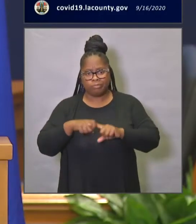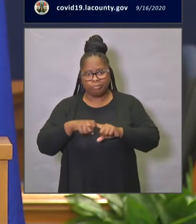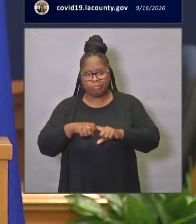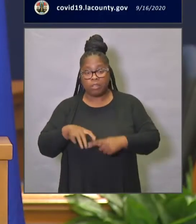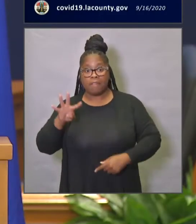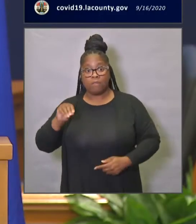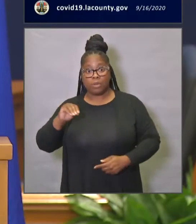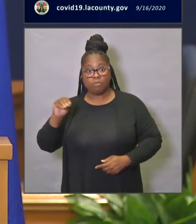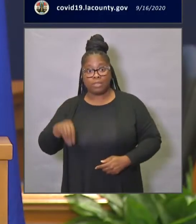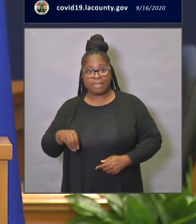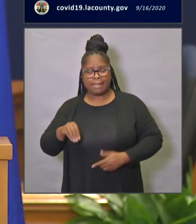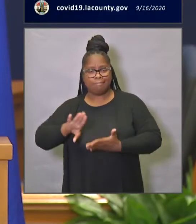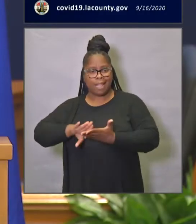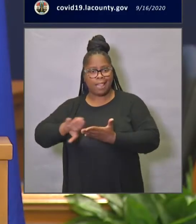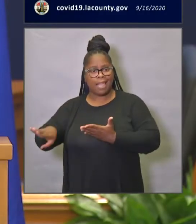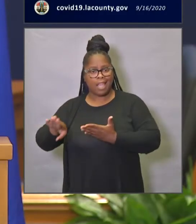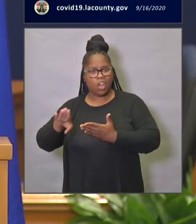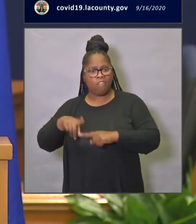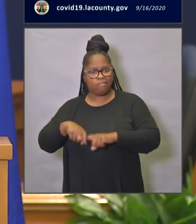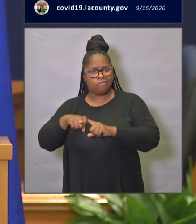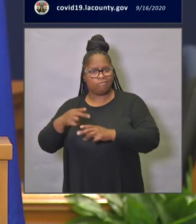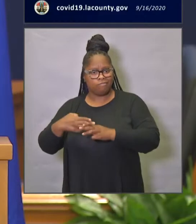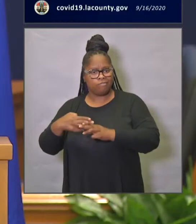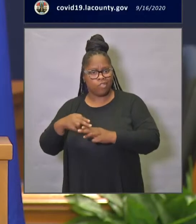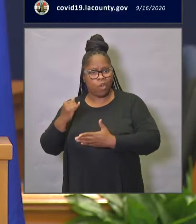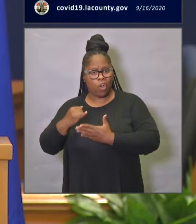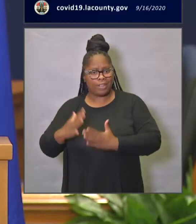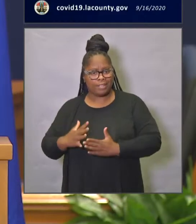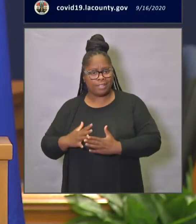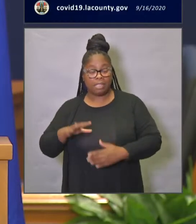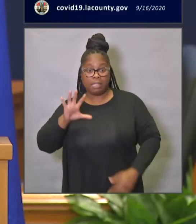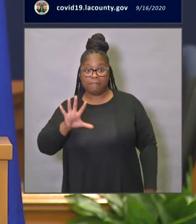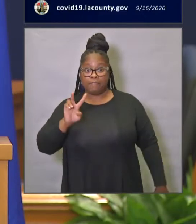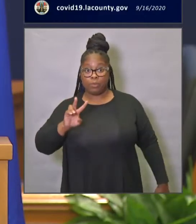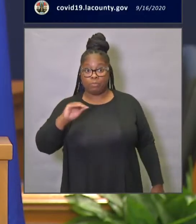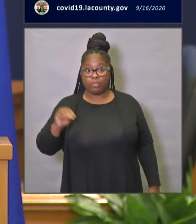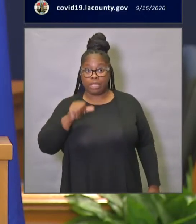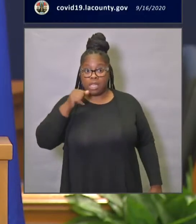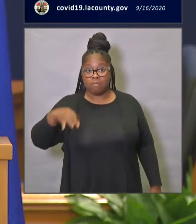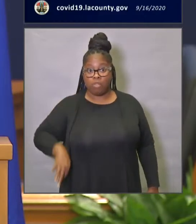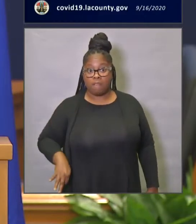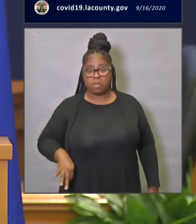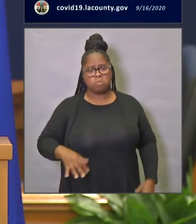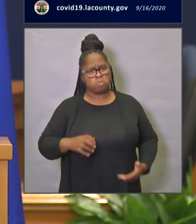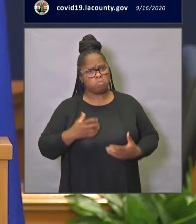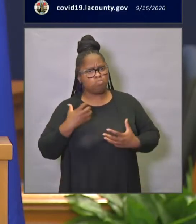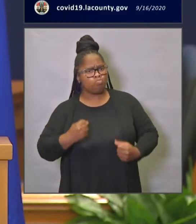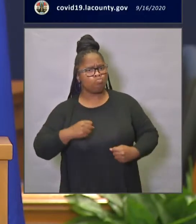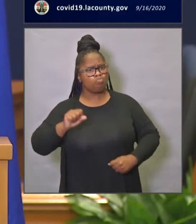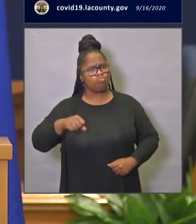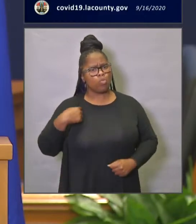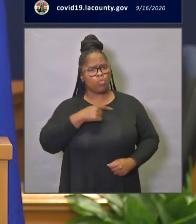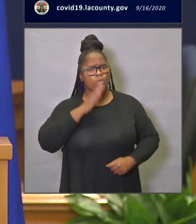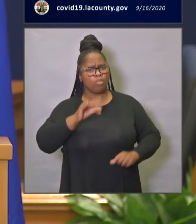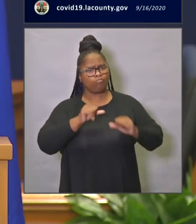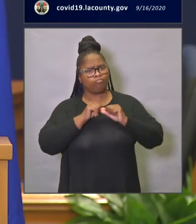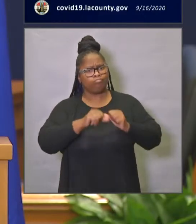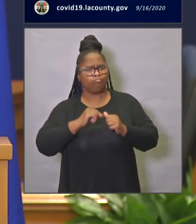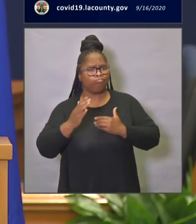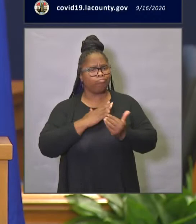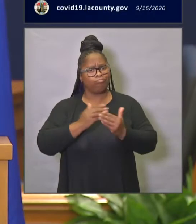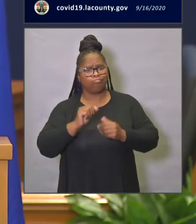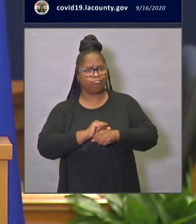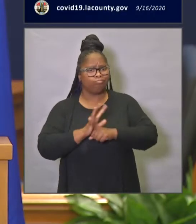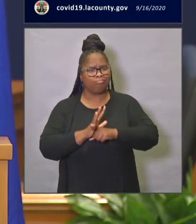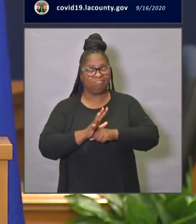or furloughed artists, and only 52% are confident their organization will survive the impact of COVID-19.